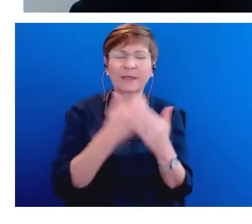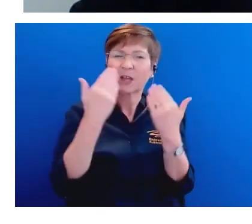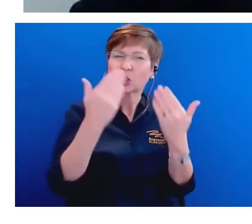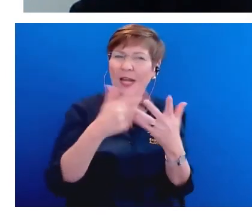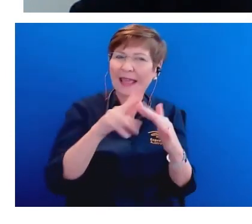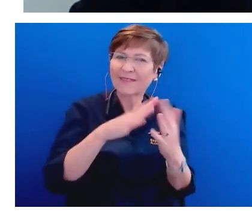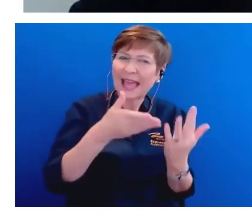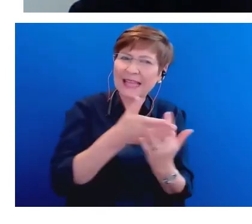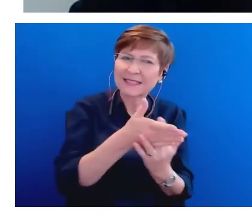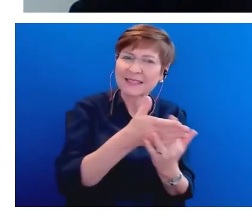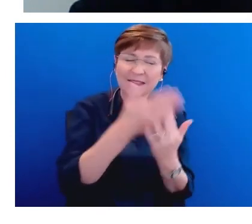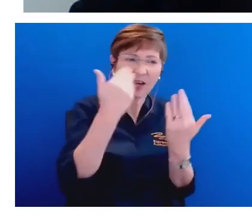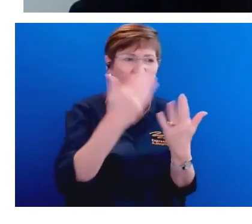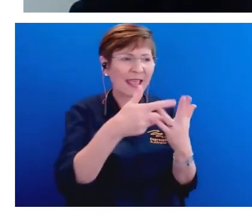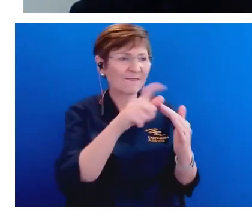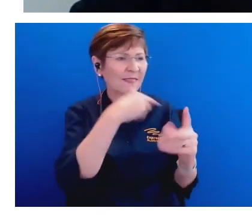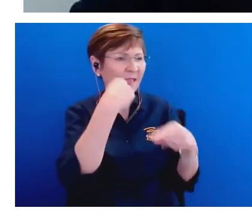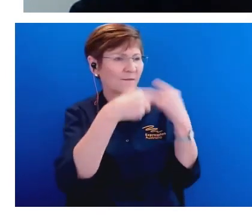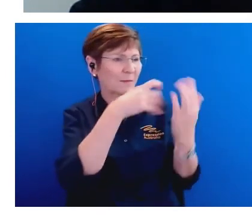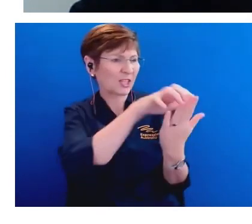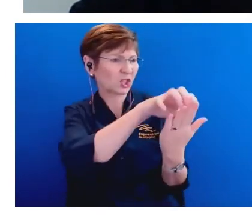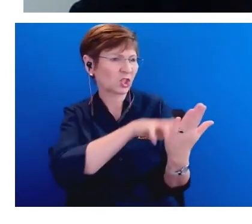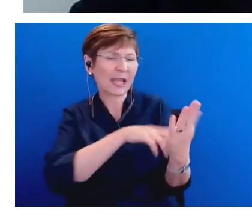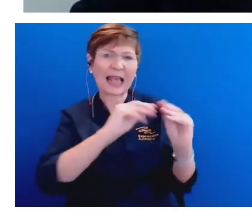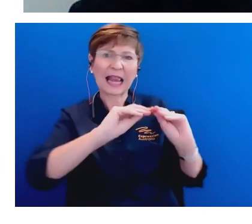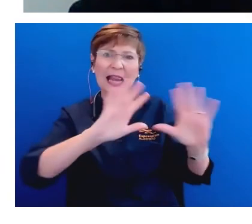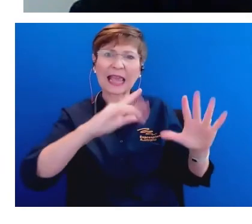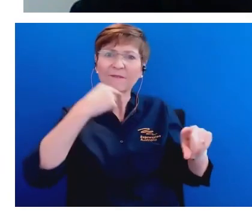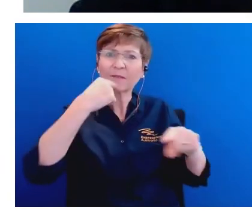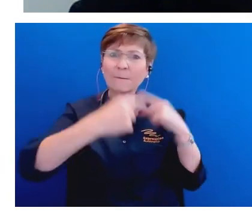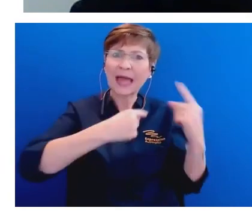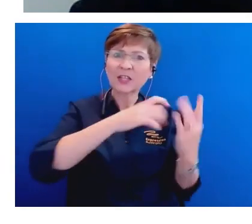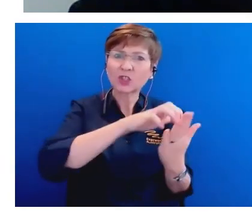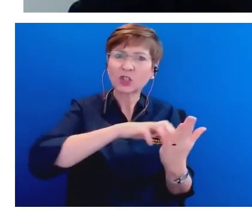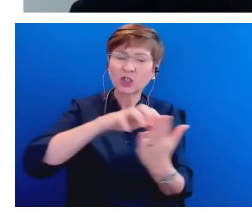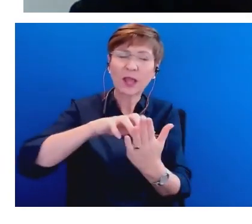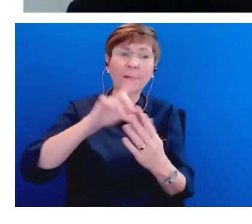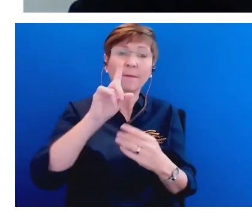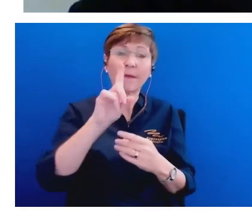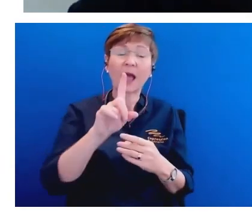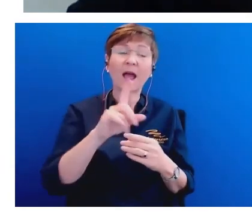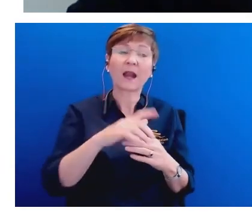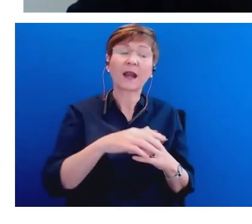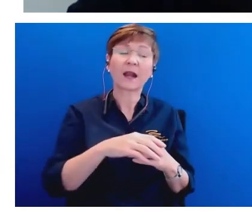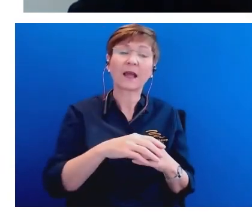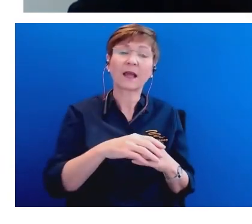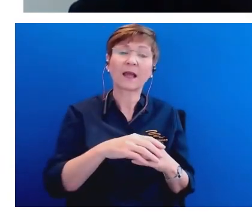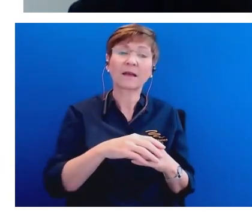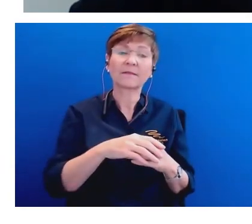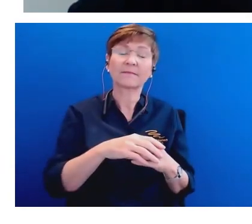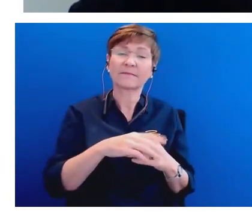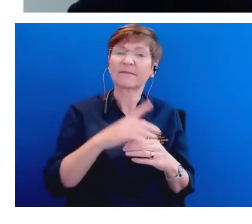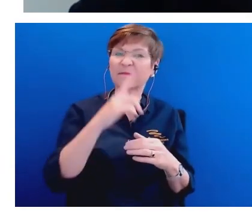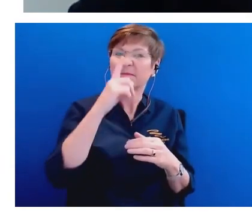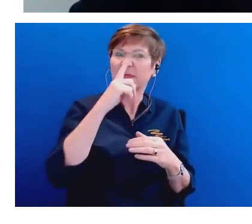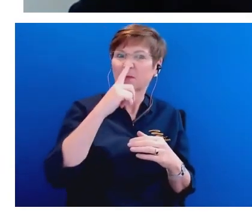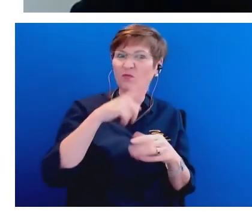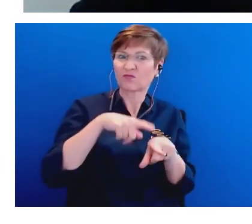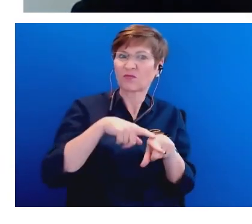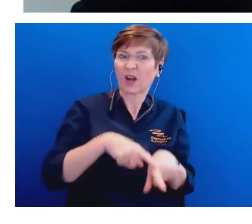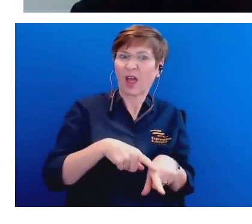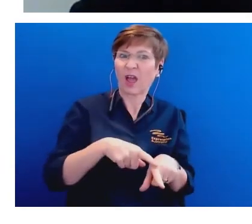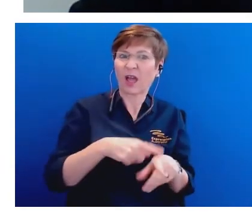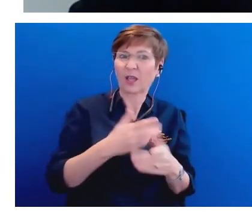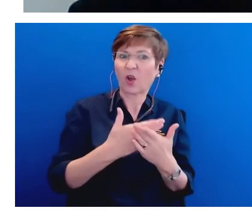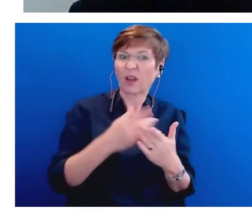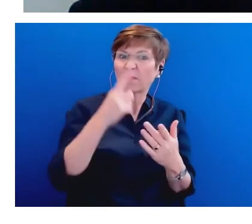how clearly they present that information, but certainly hearing more and more that people do rely on those comparison websites. So I